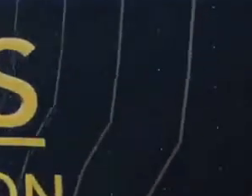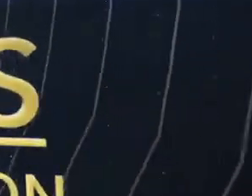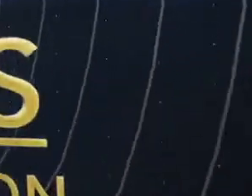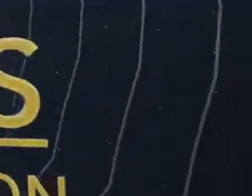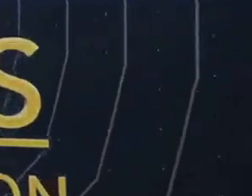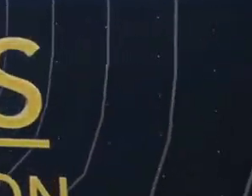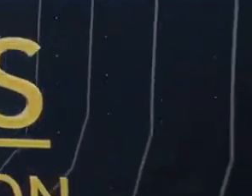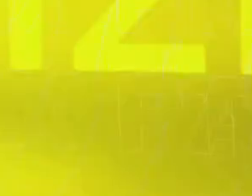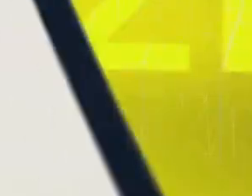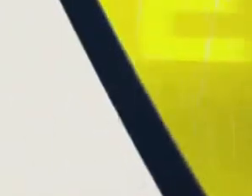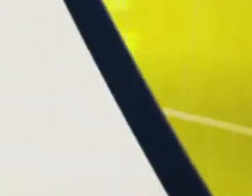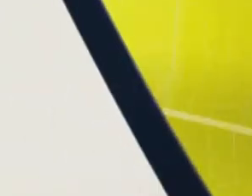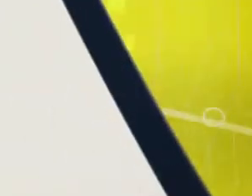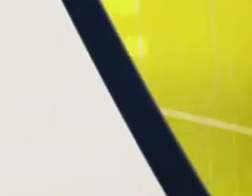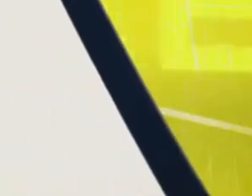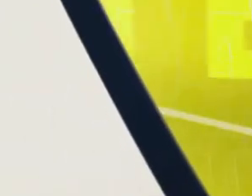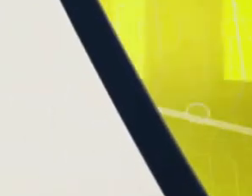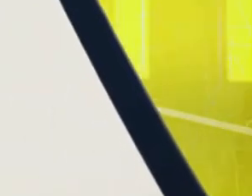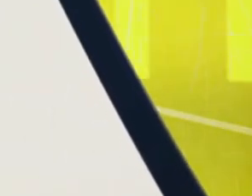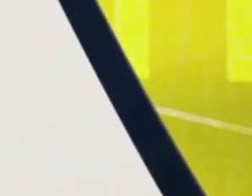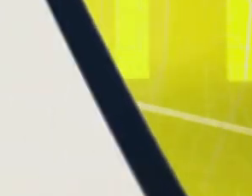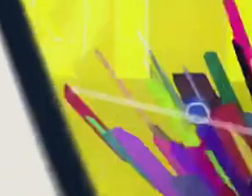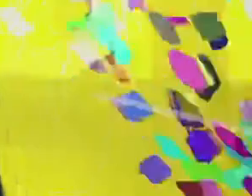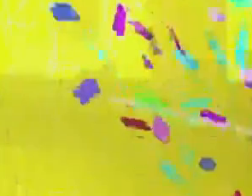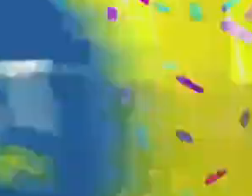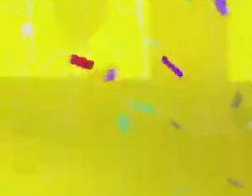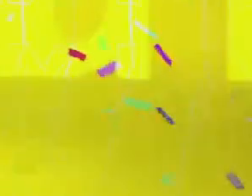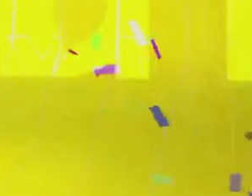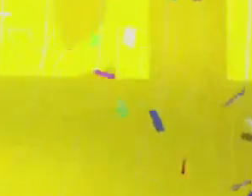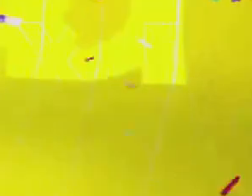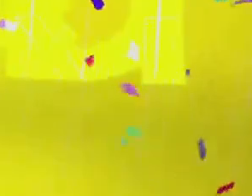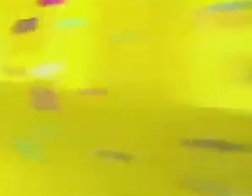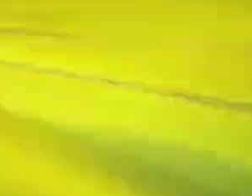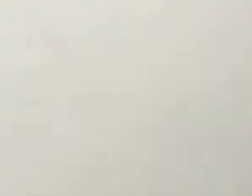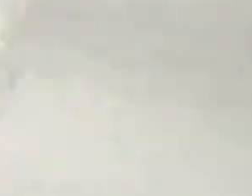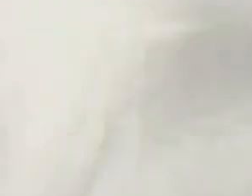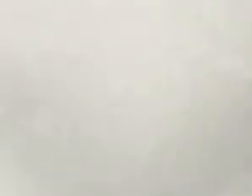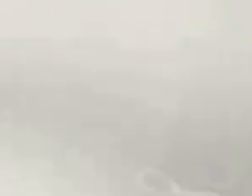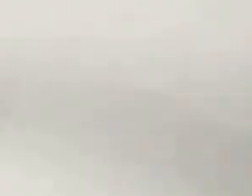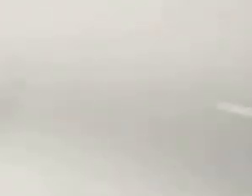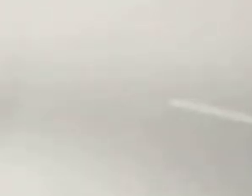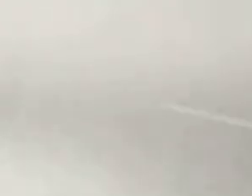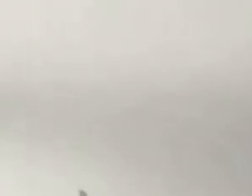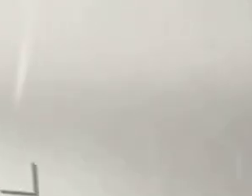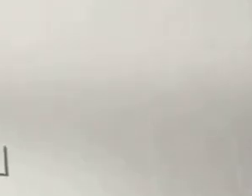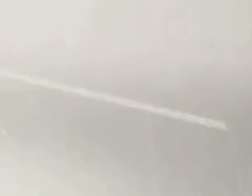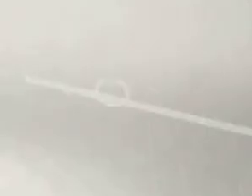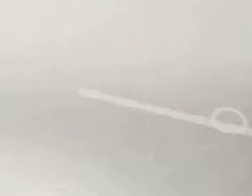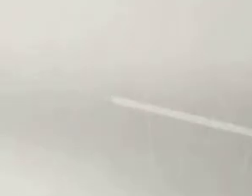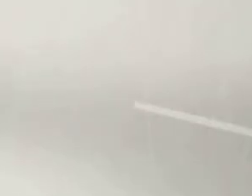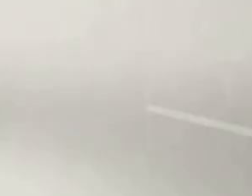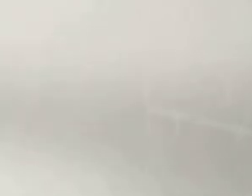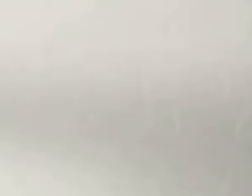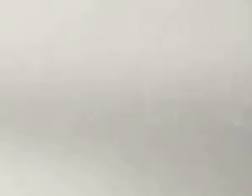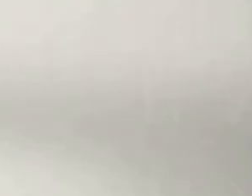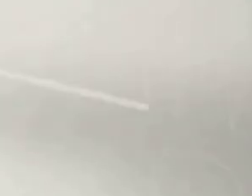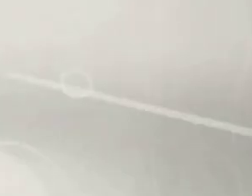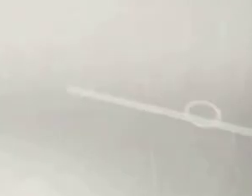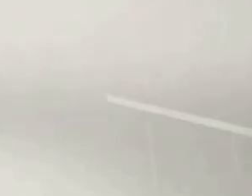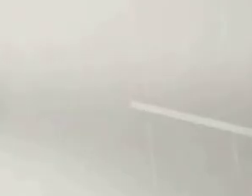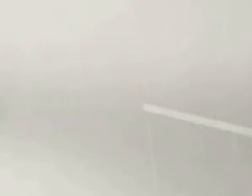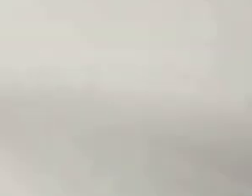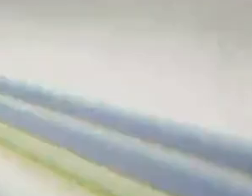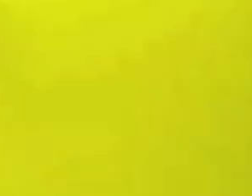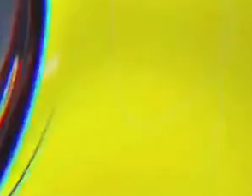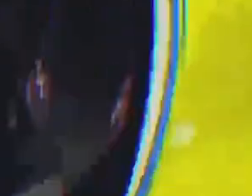Taxation season is here. We recognize, celebrate, and award Uganda's top taxpayers. Be part of the online Bombaya Business Summits and